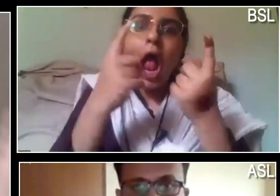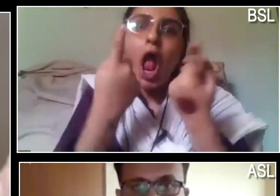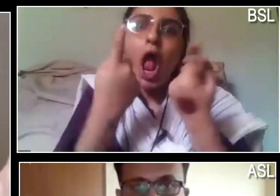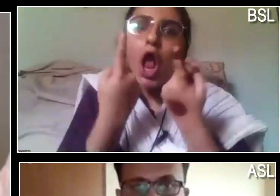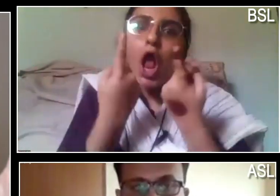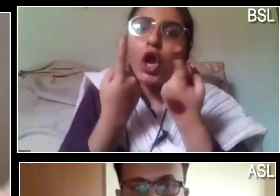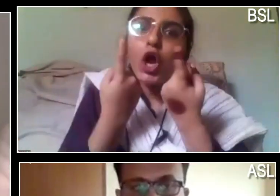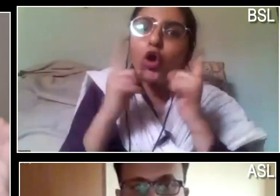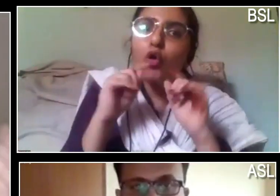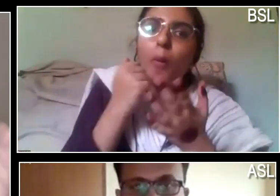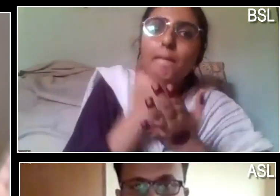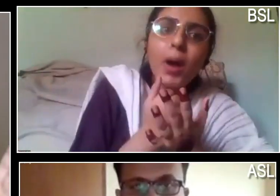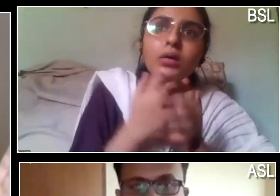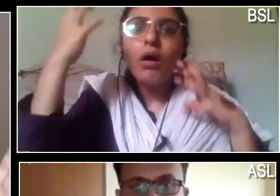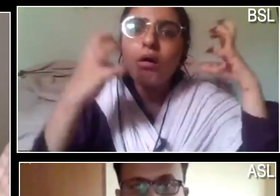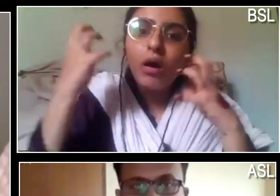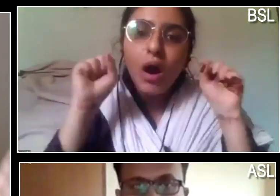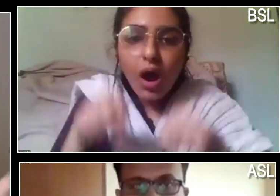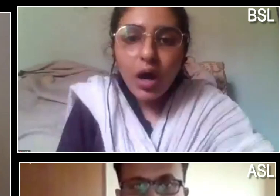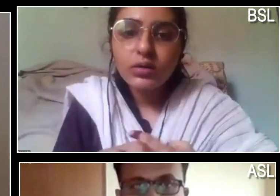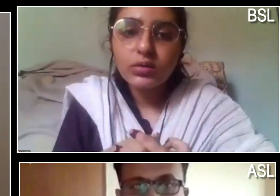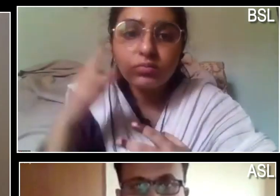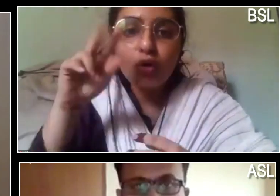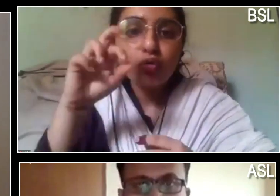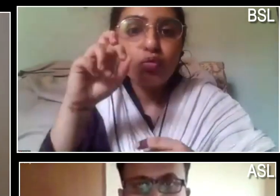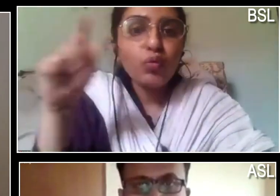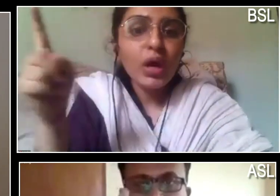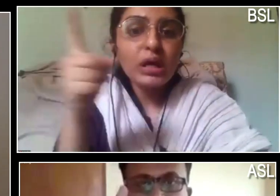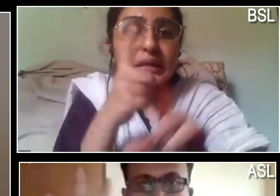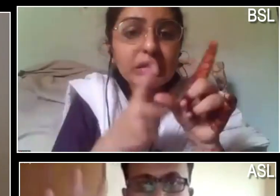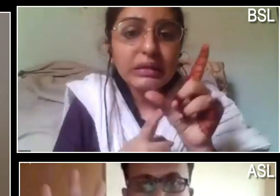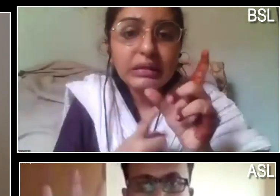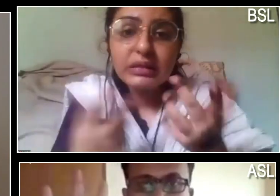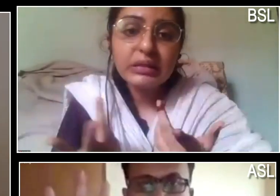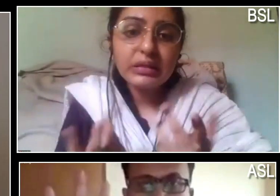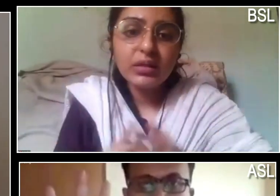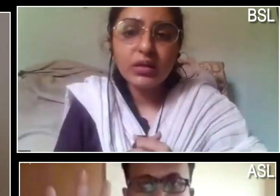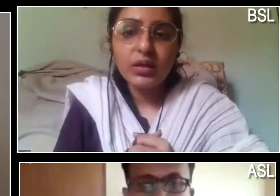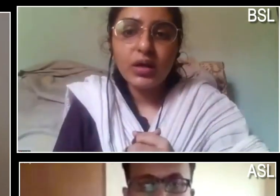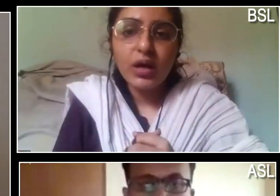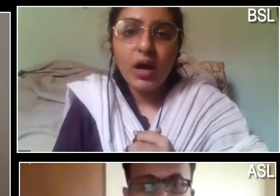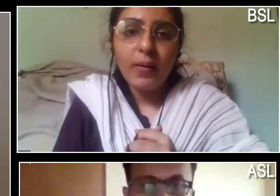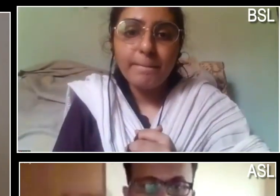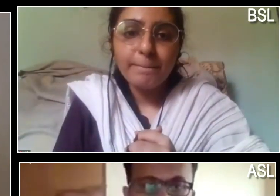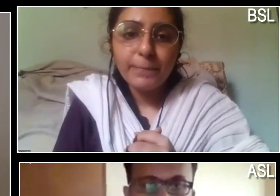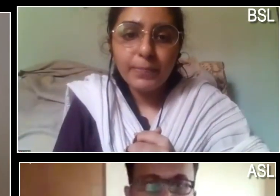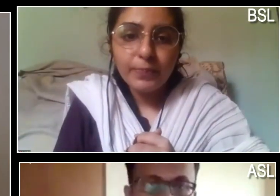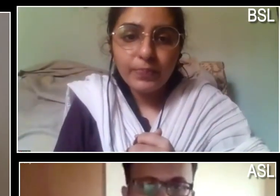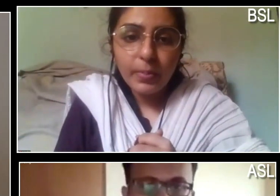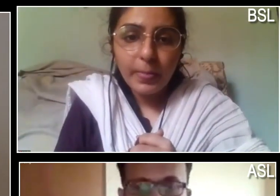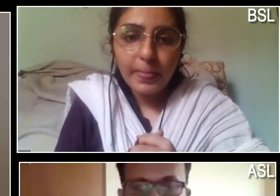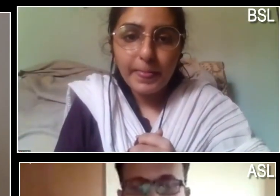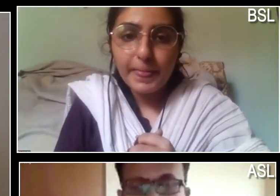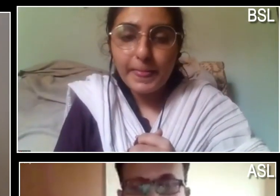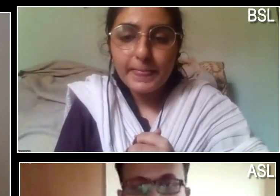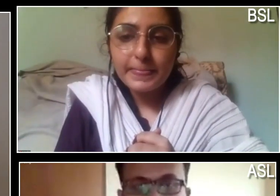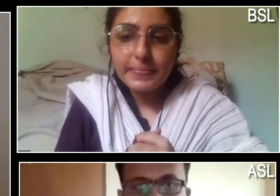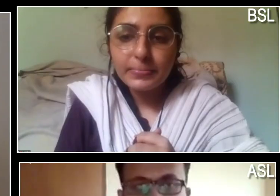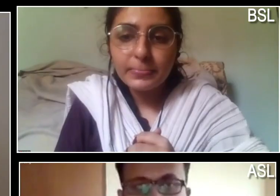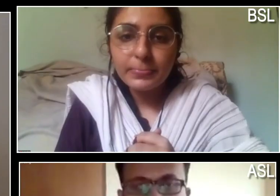includes everyone for 28 years. And it's no coincidence that in the last 3 decades, more people have